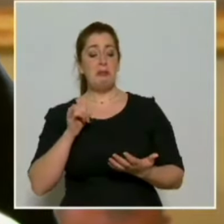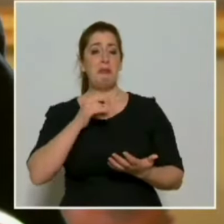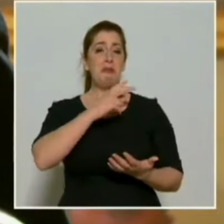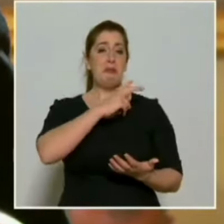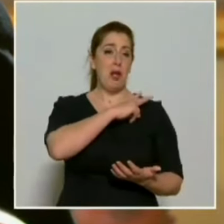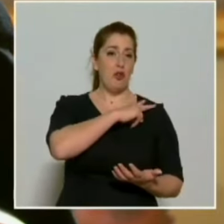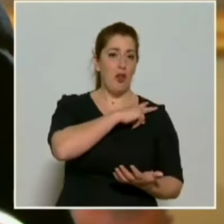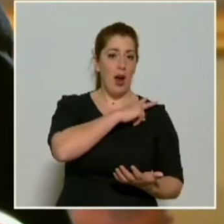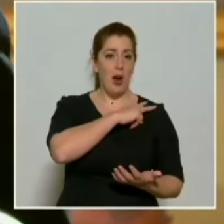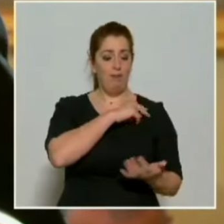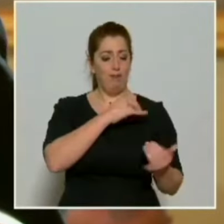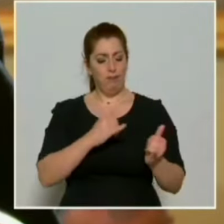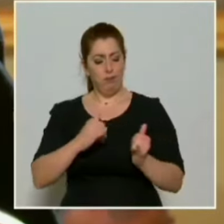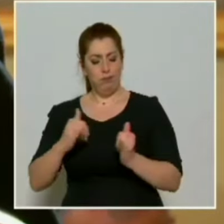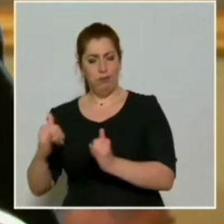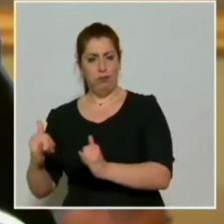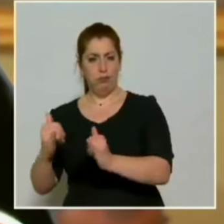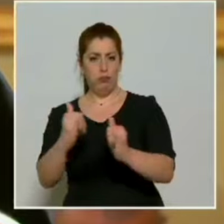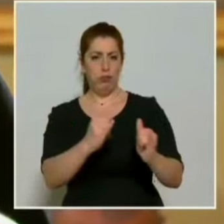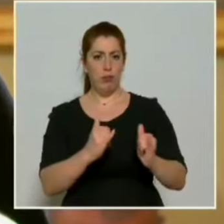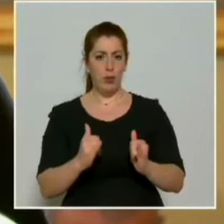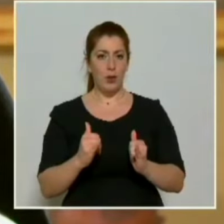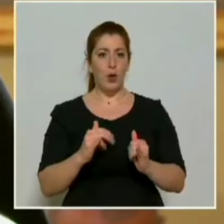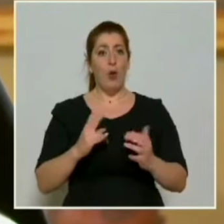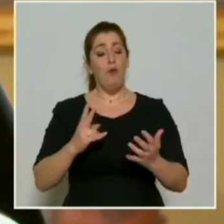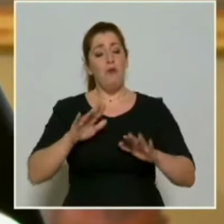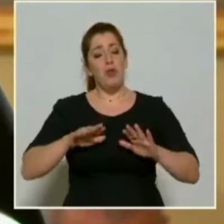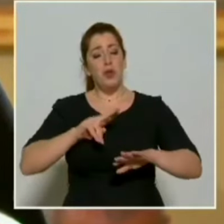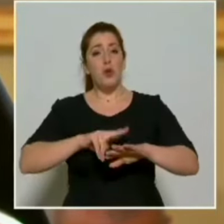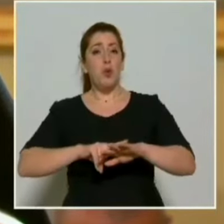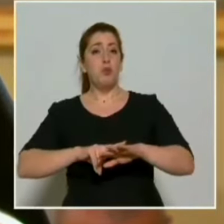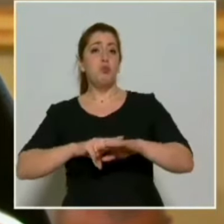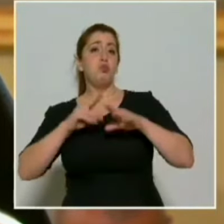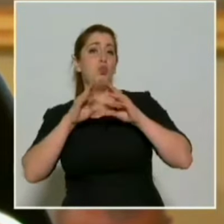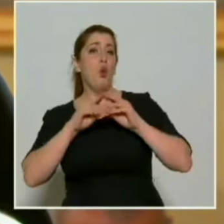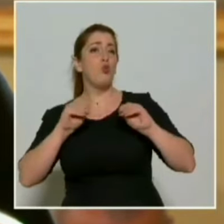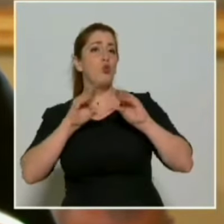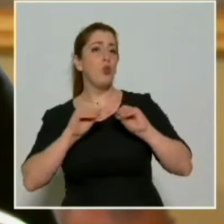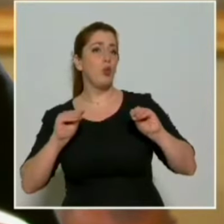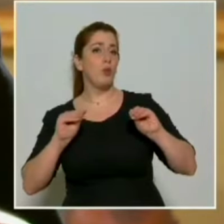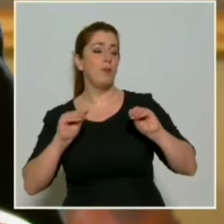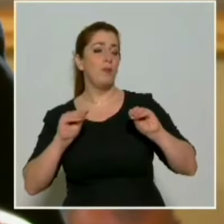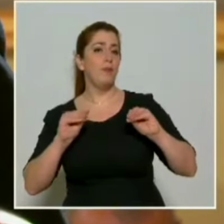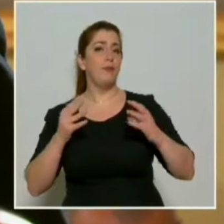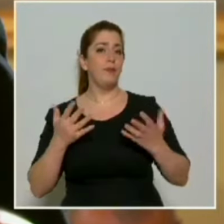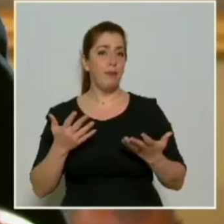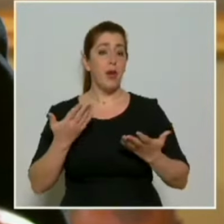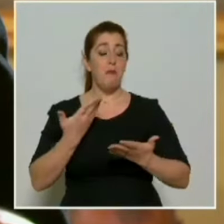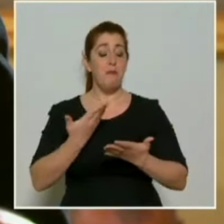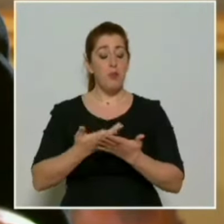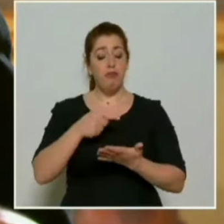jipoġġu madwar il-mejda u jsibu xi soluzzjoni fejn